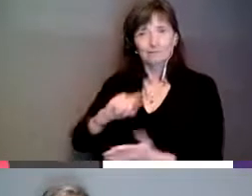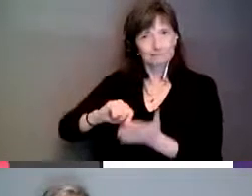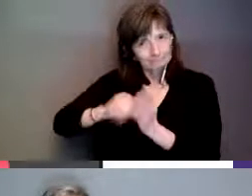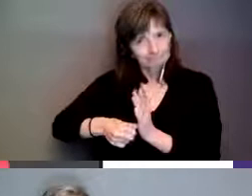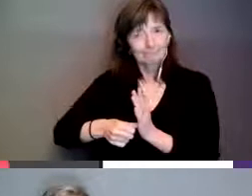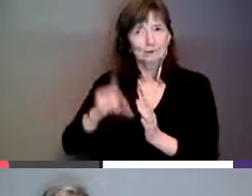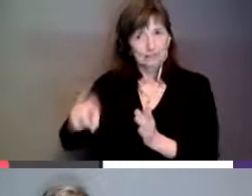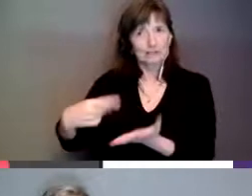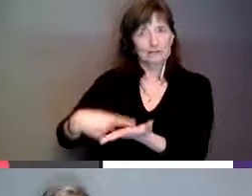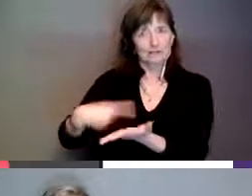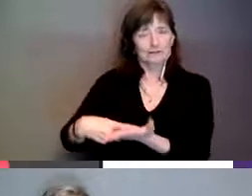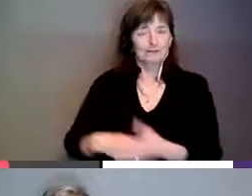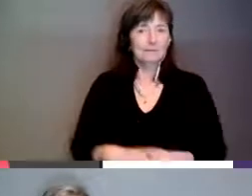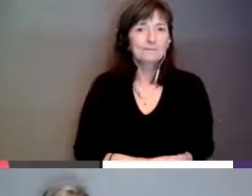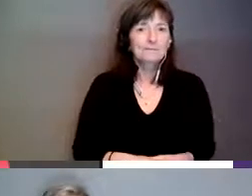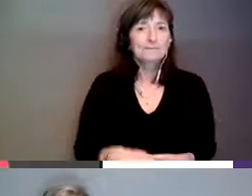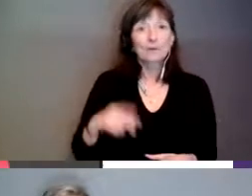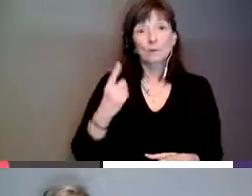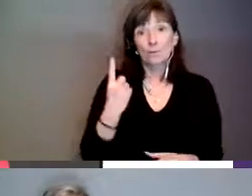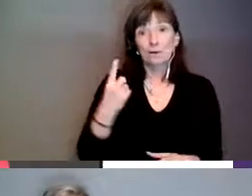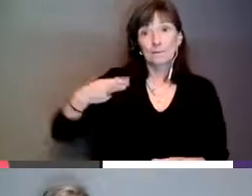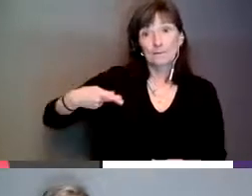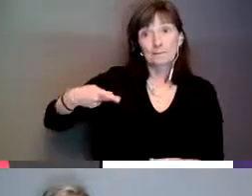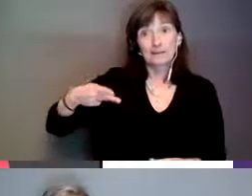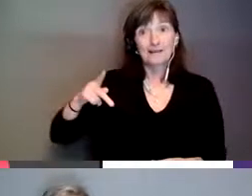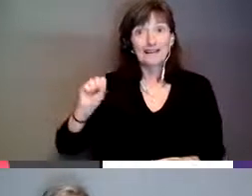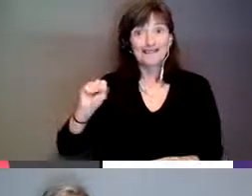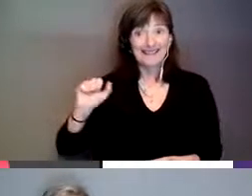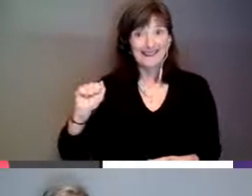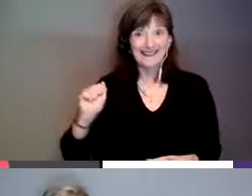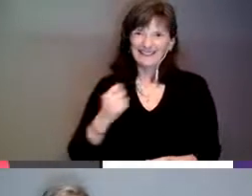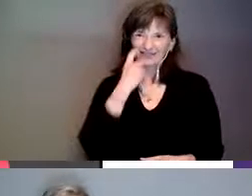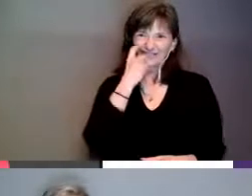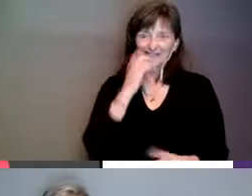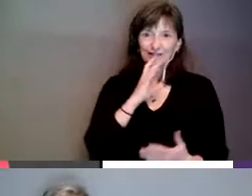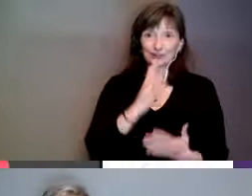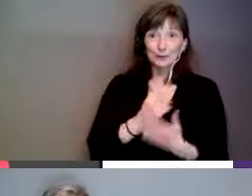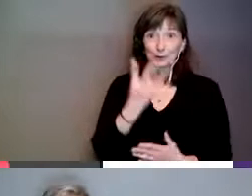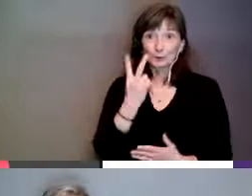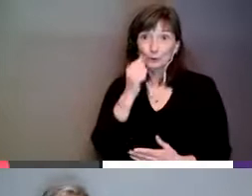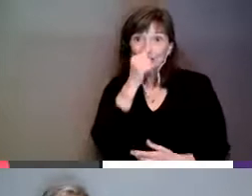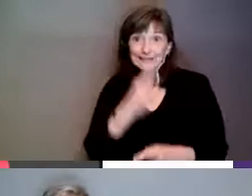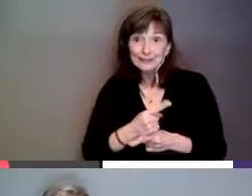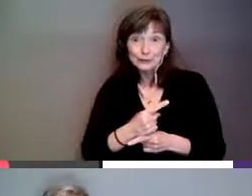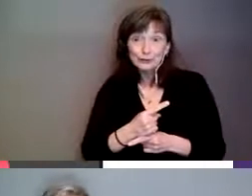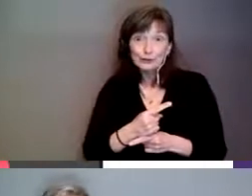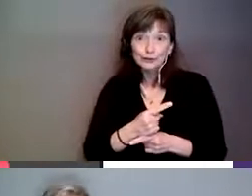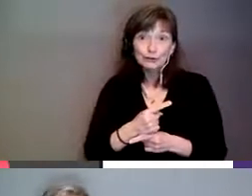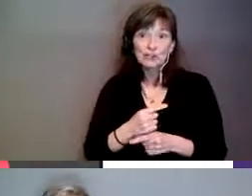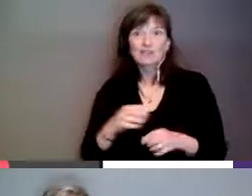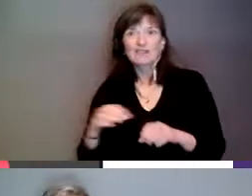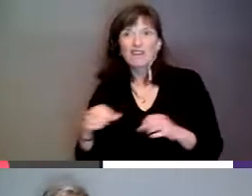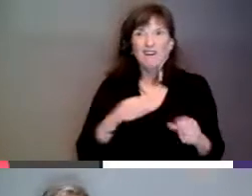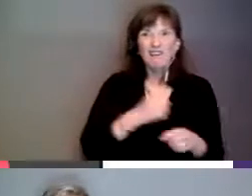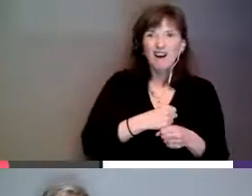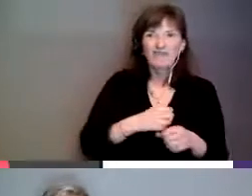those PSAs has that little piece of Mickey Malarkey and her sister Mary Beth talked about physical abuse and